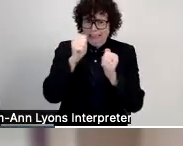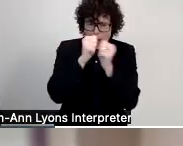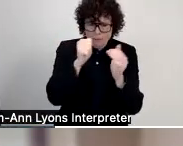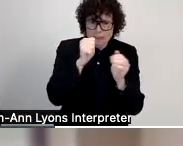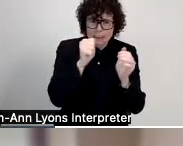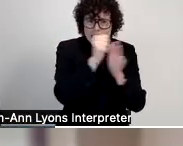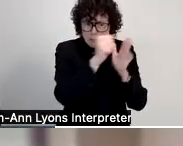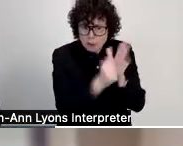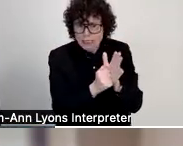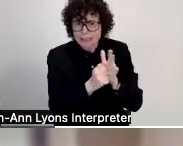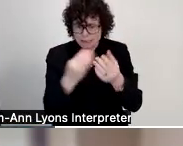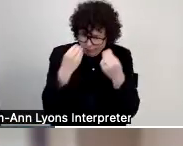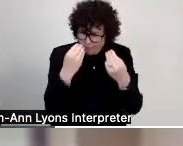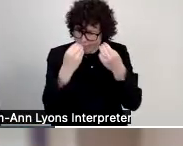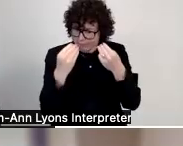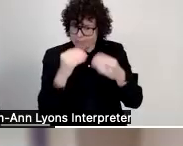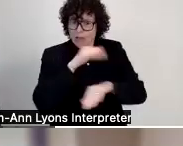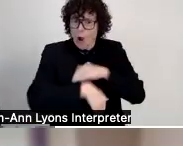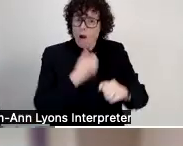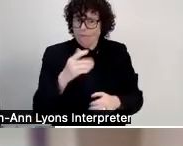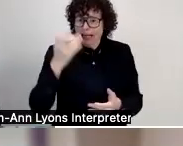will change this.